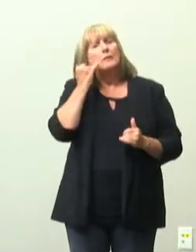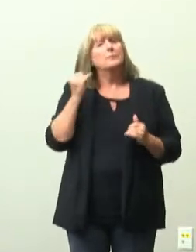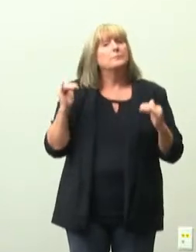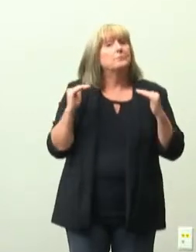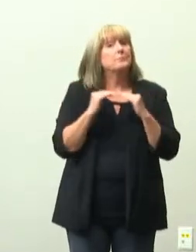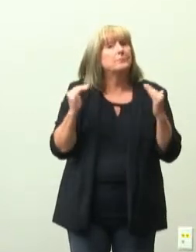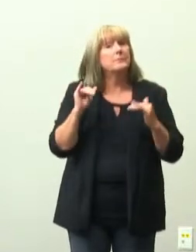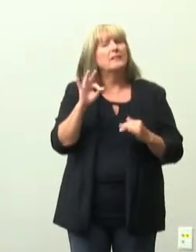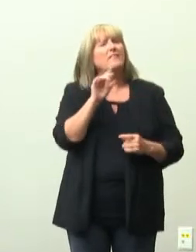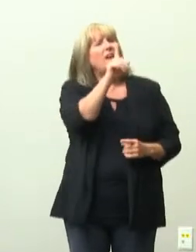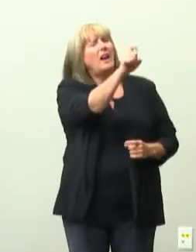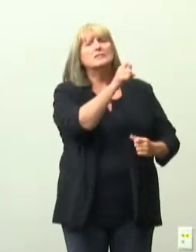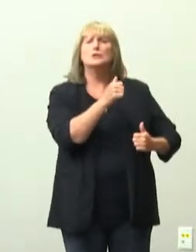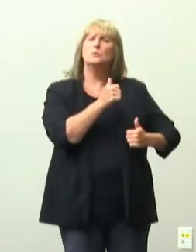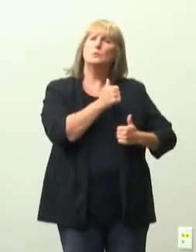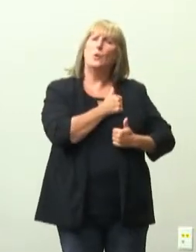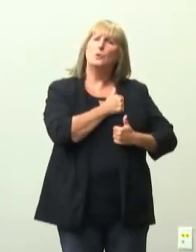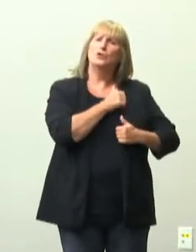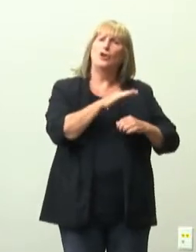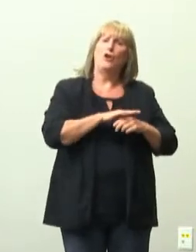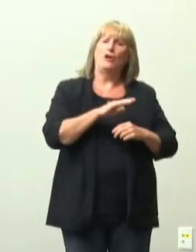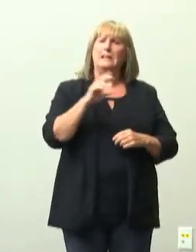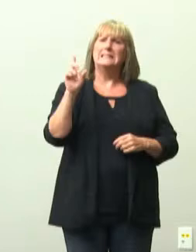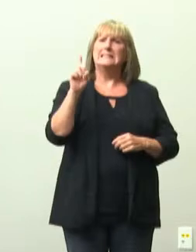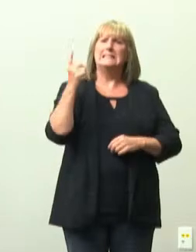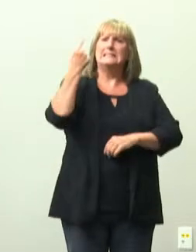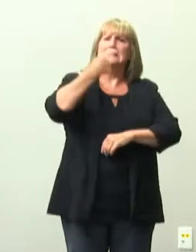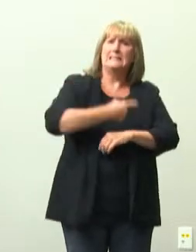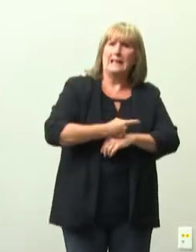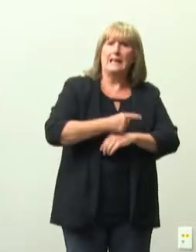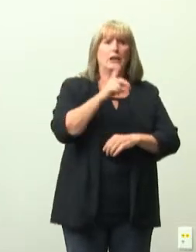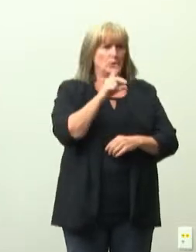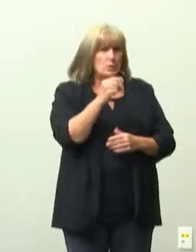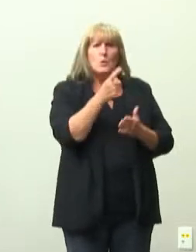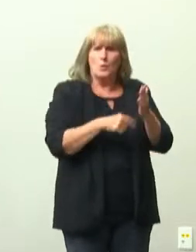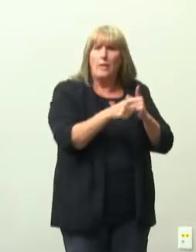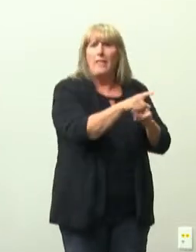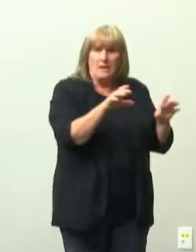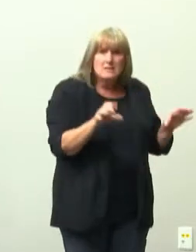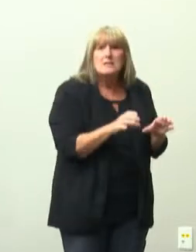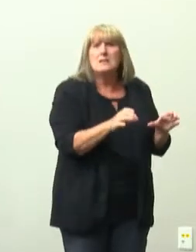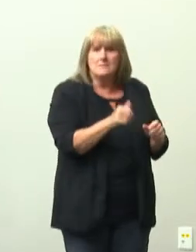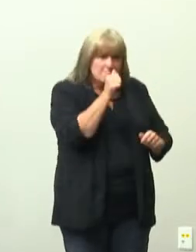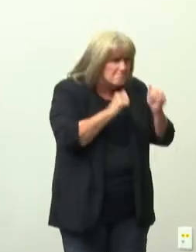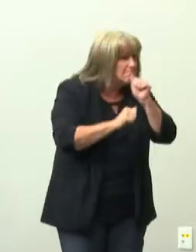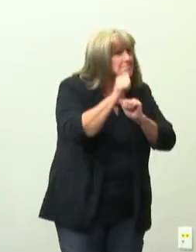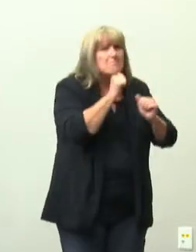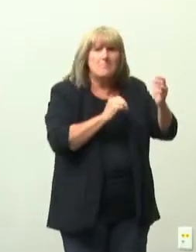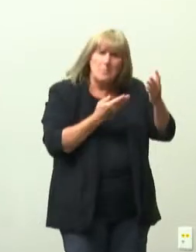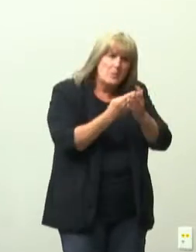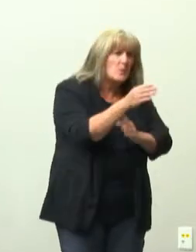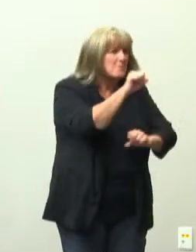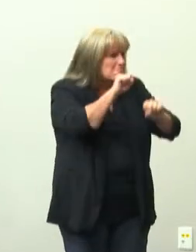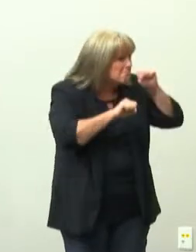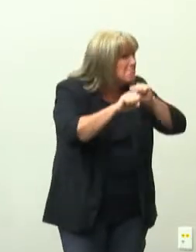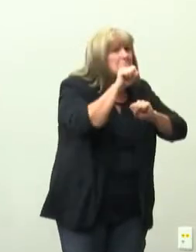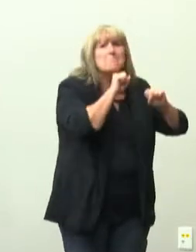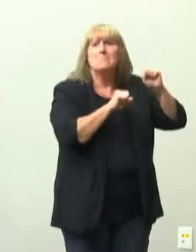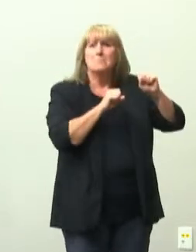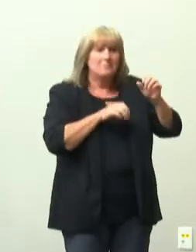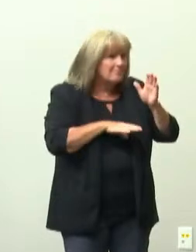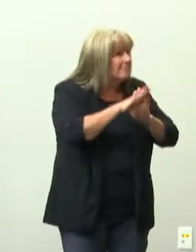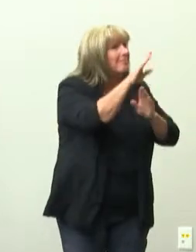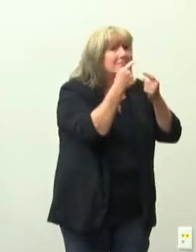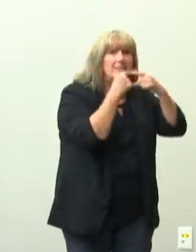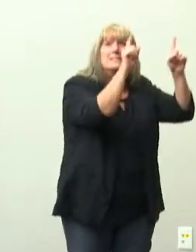we asked those soldiers on D-Day to do what they did, go through all of what they did, and come through that and be